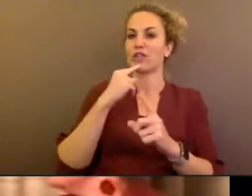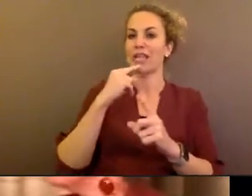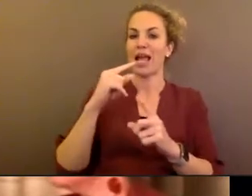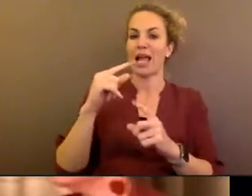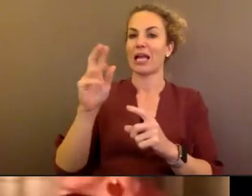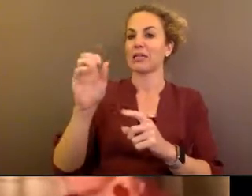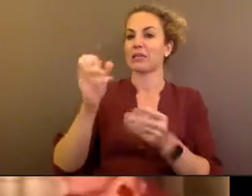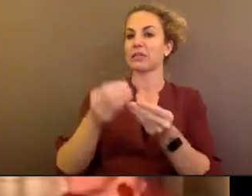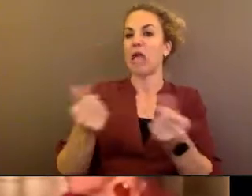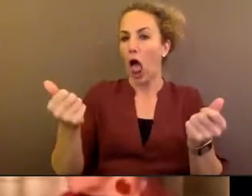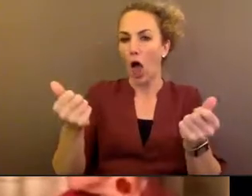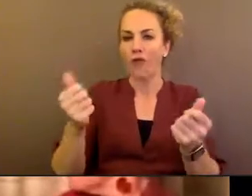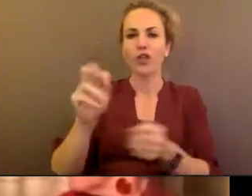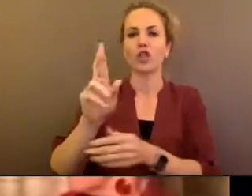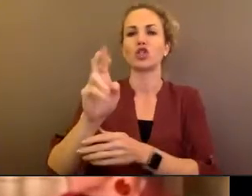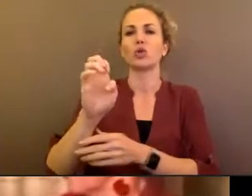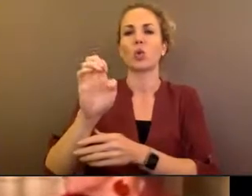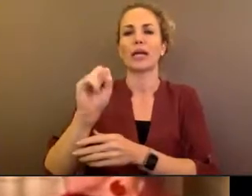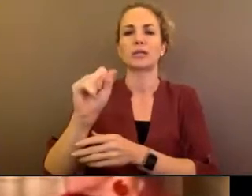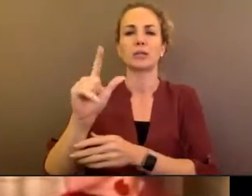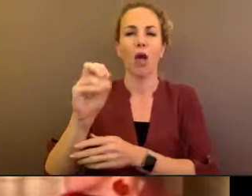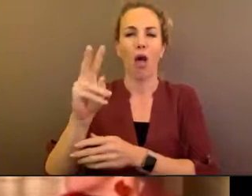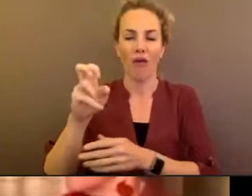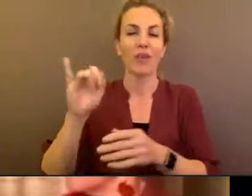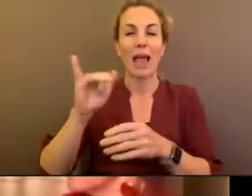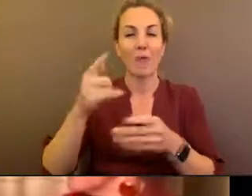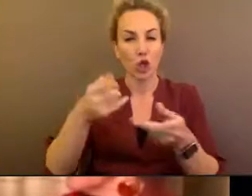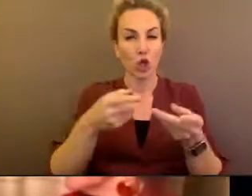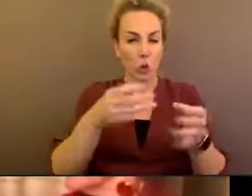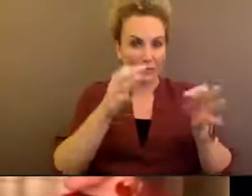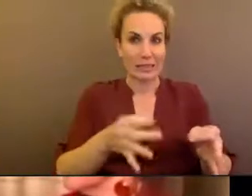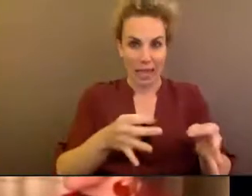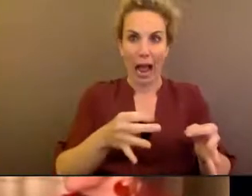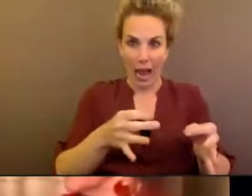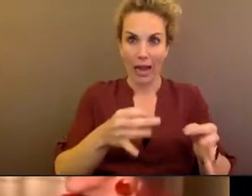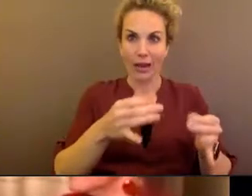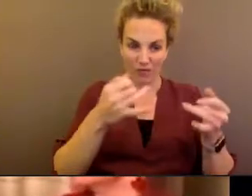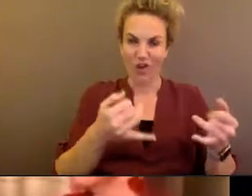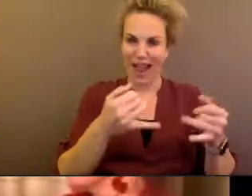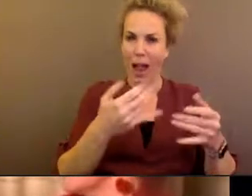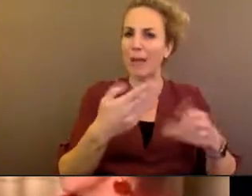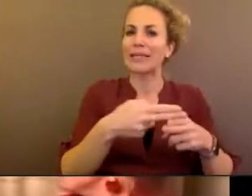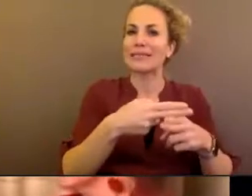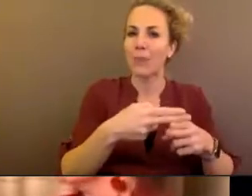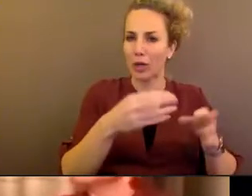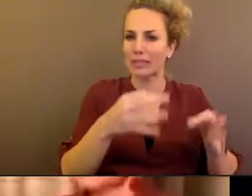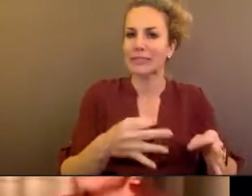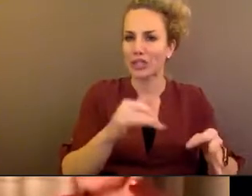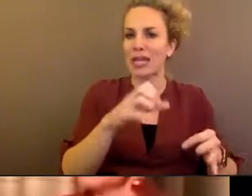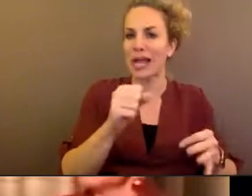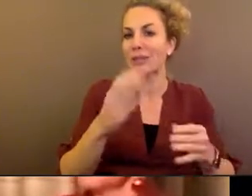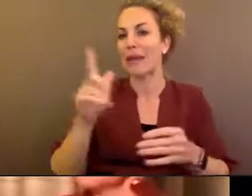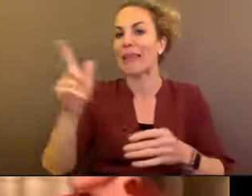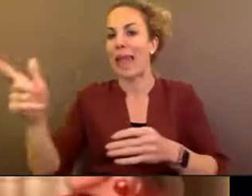resolve. Right. And a resolution may be temporary. It may change at another time. And you use your best professional judgment. And you absolutely use your